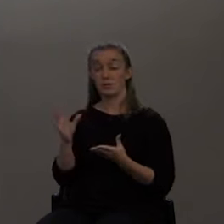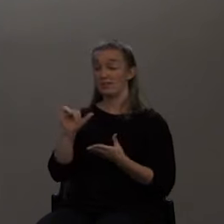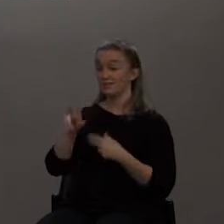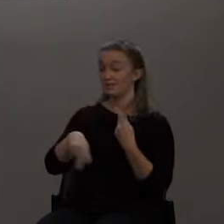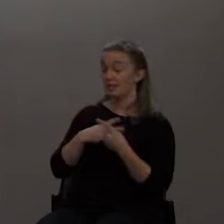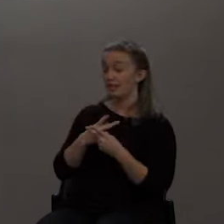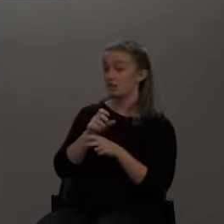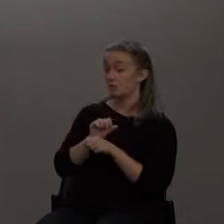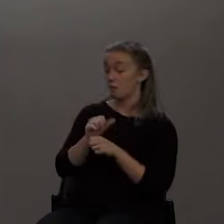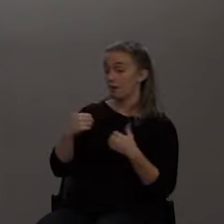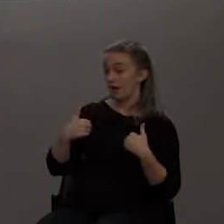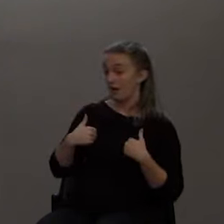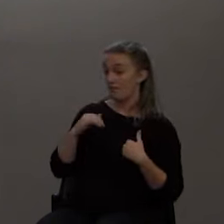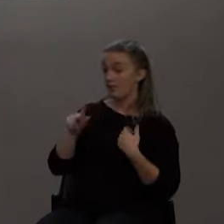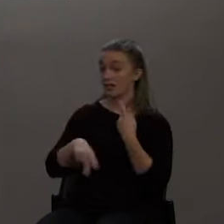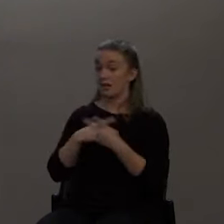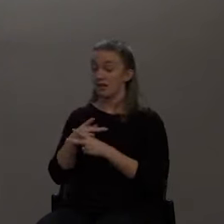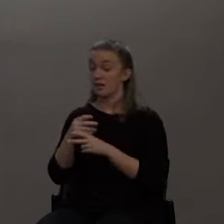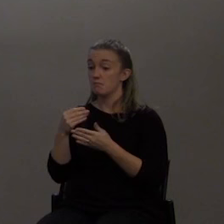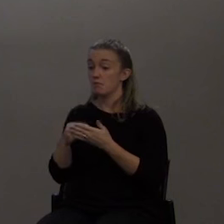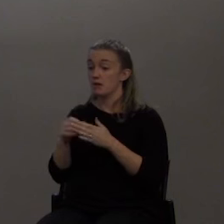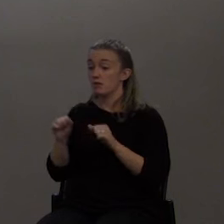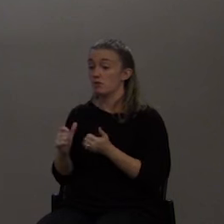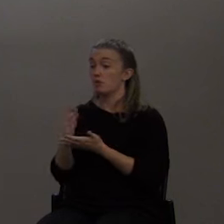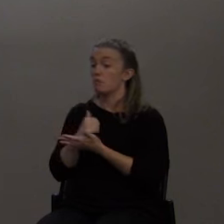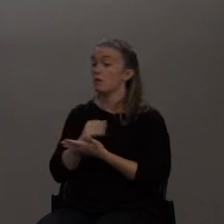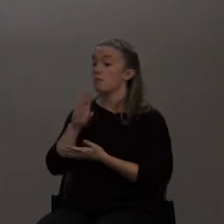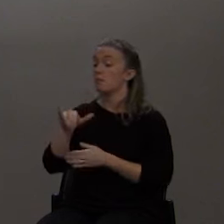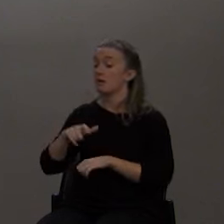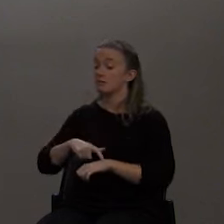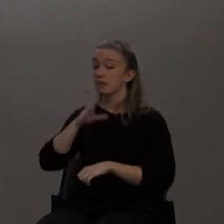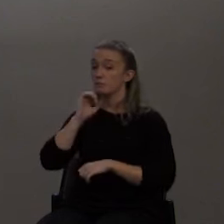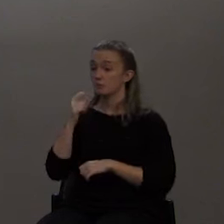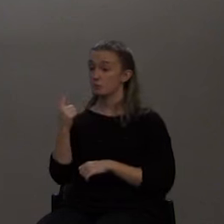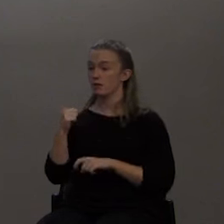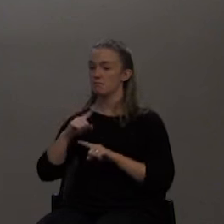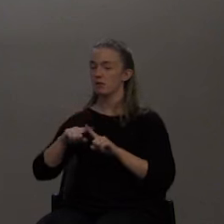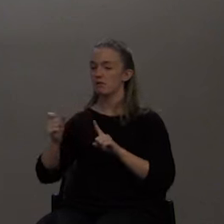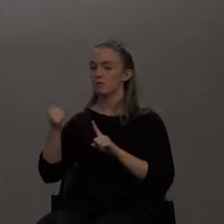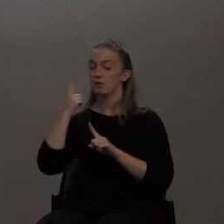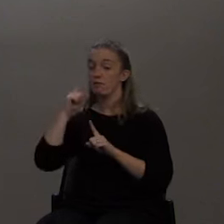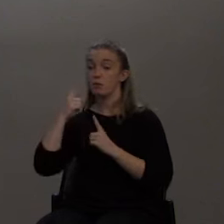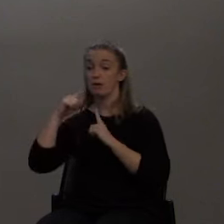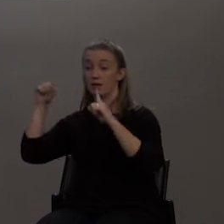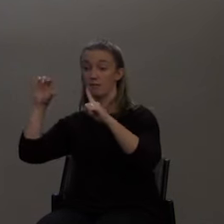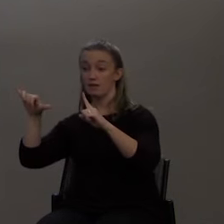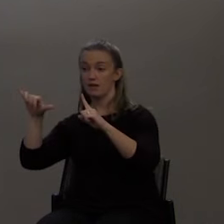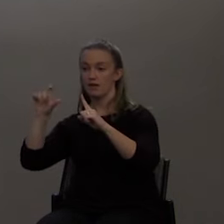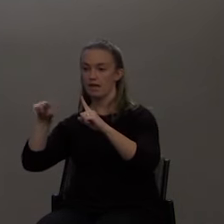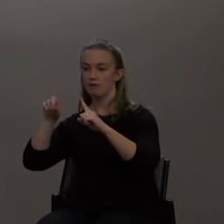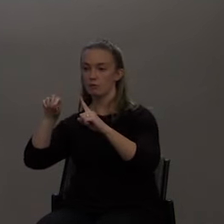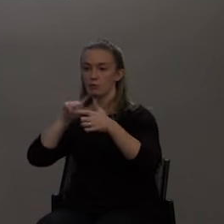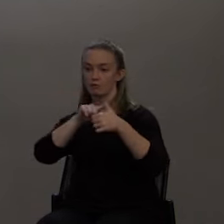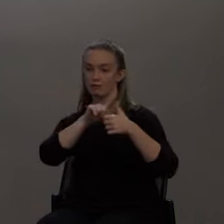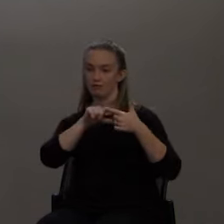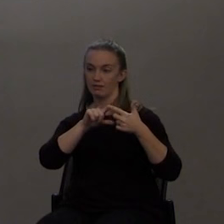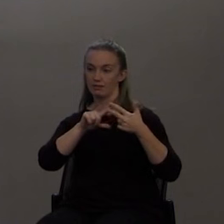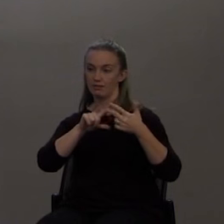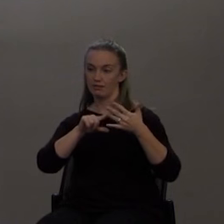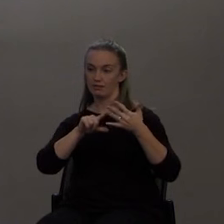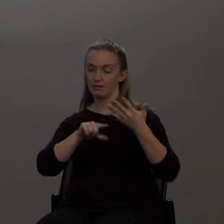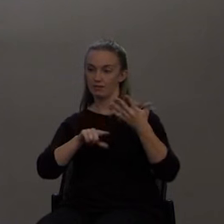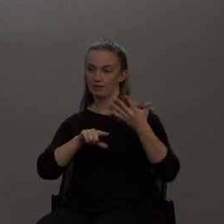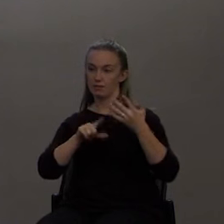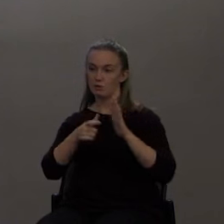is the kind of money you can make by the time you're 21 years old. But here's the things that you have to do. Here's the requirements that we have for you to be